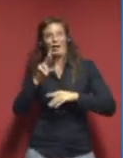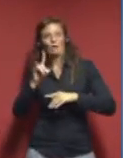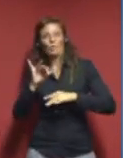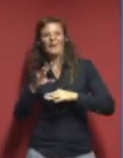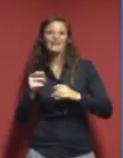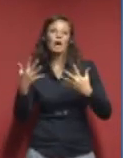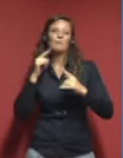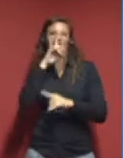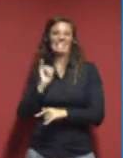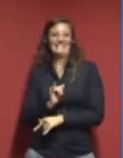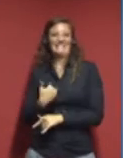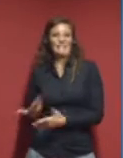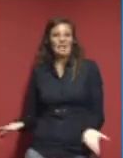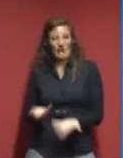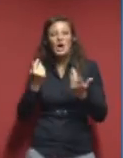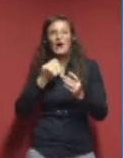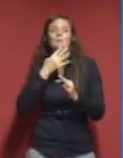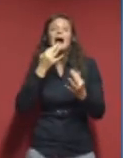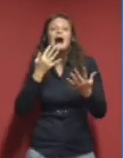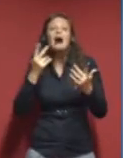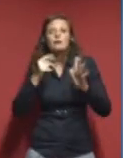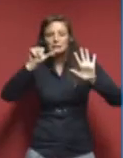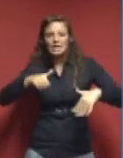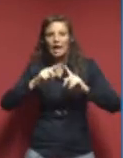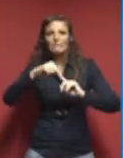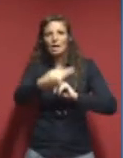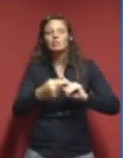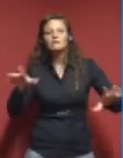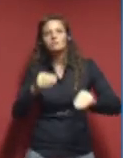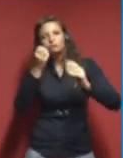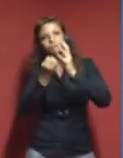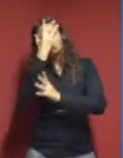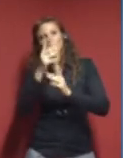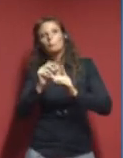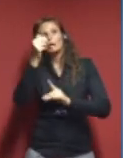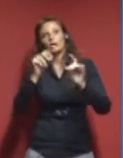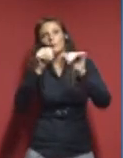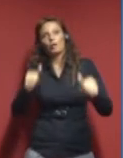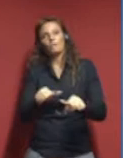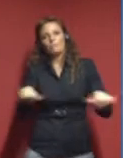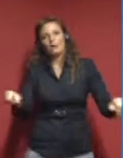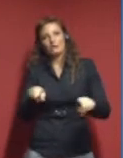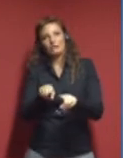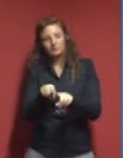first prototype from deciding to build our own, because this was our only really viable